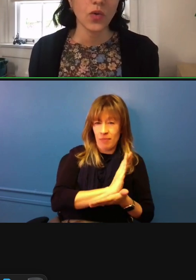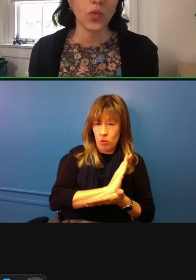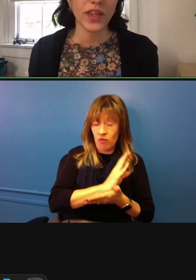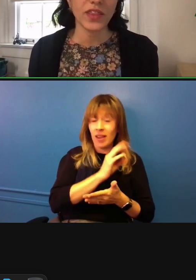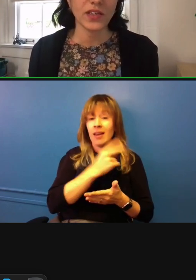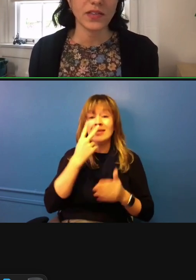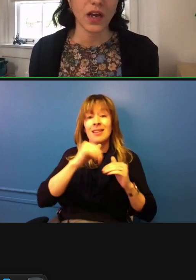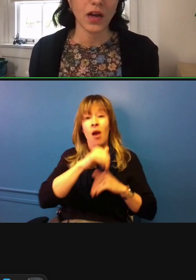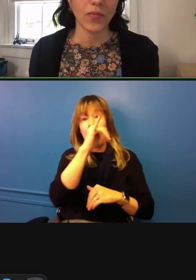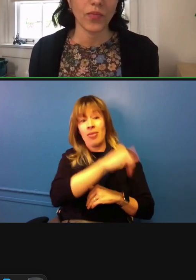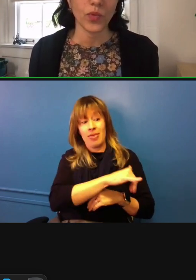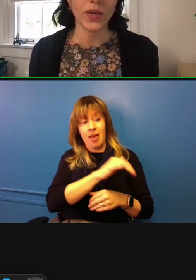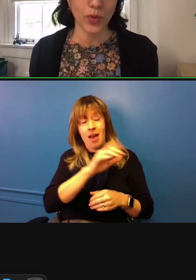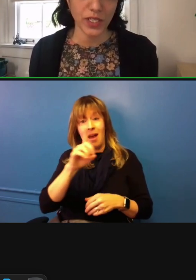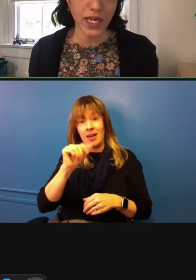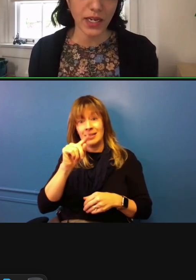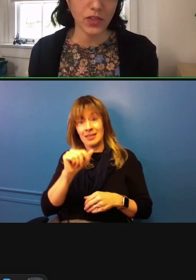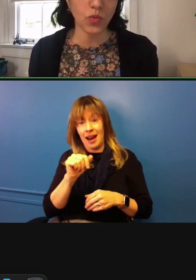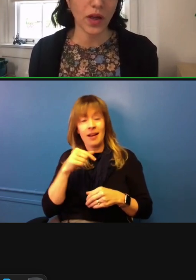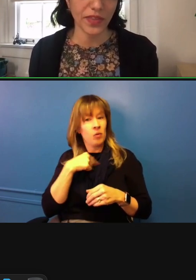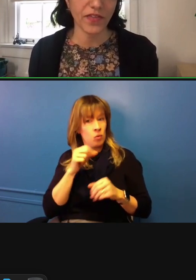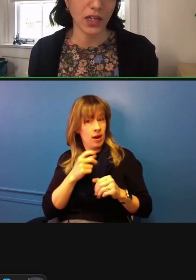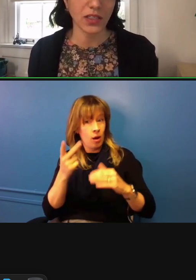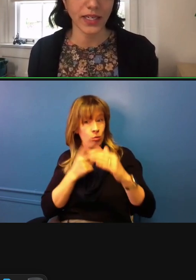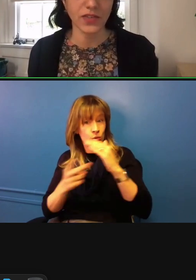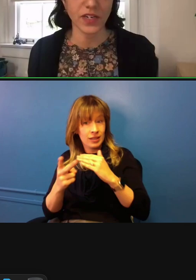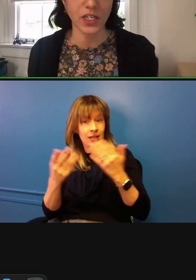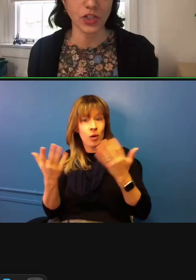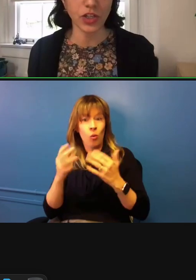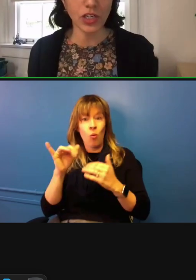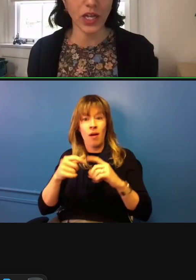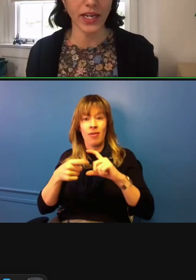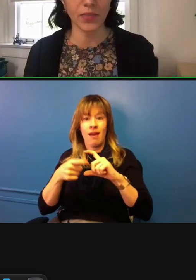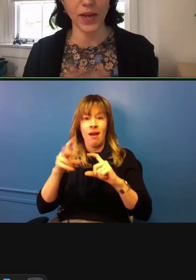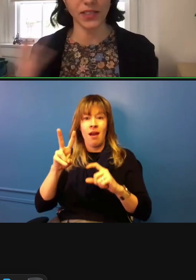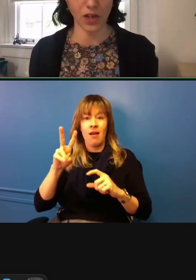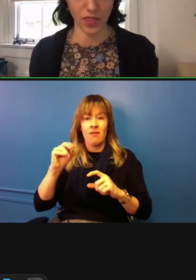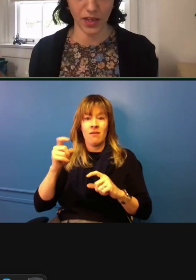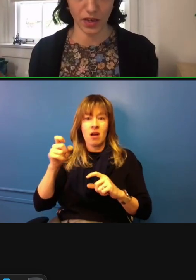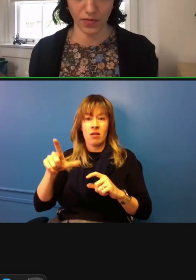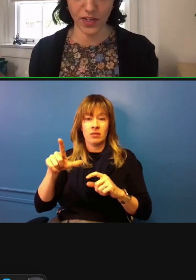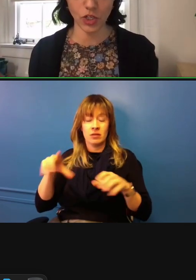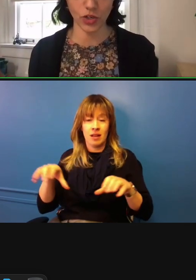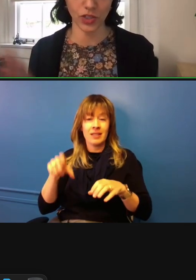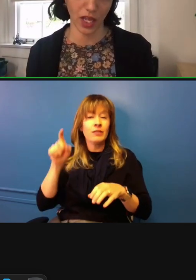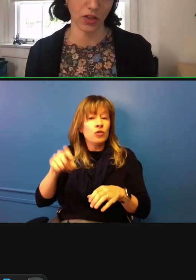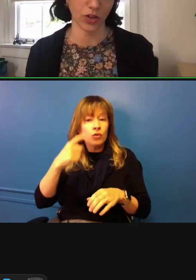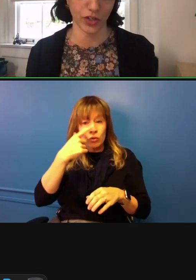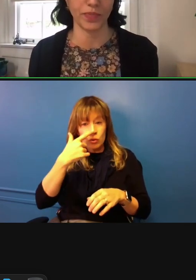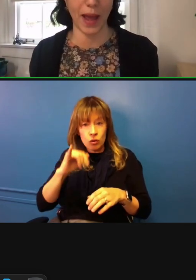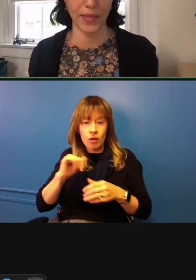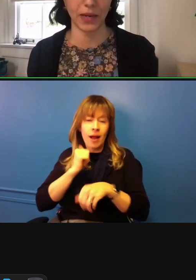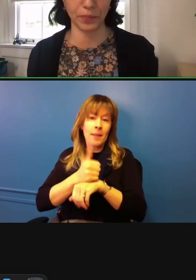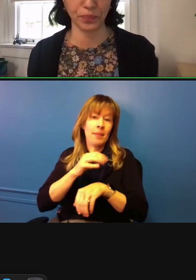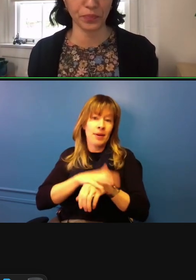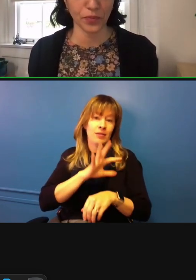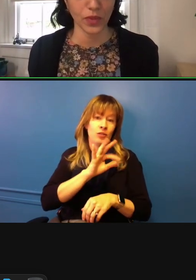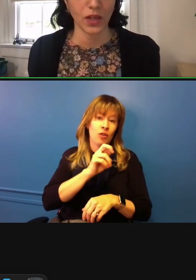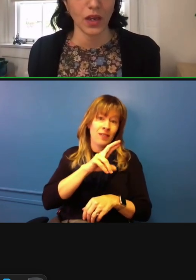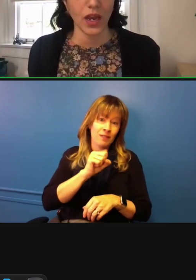data, with this, we can predict what the voxel activity should look like based on the features and the learned